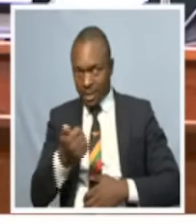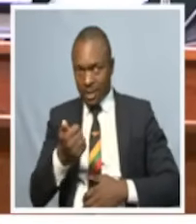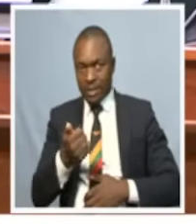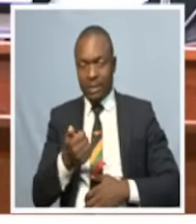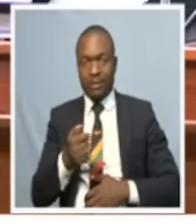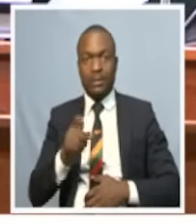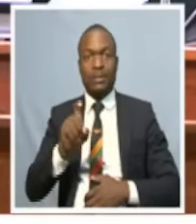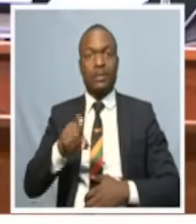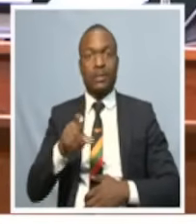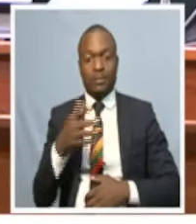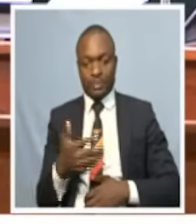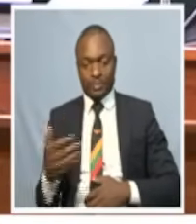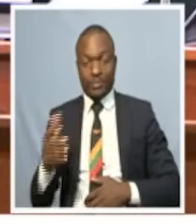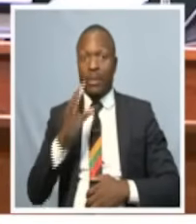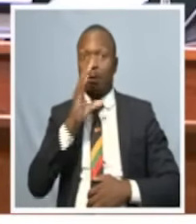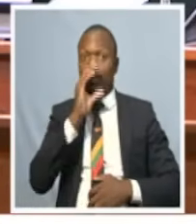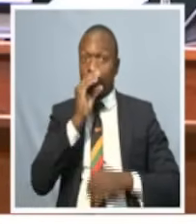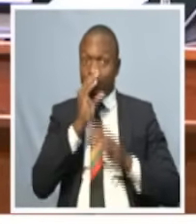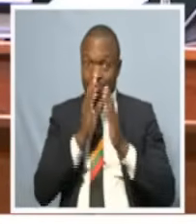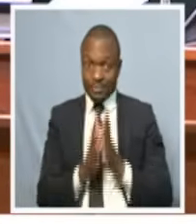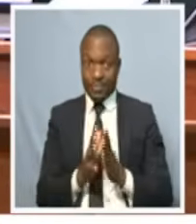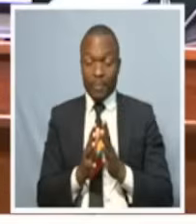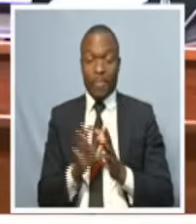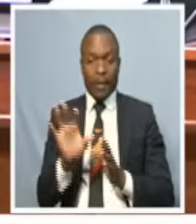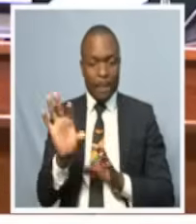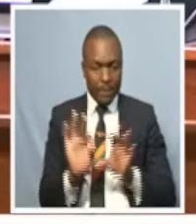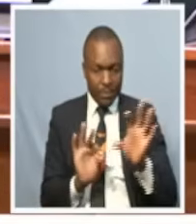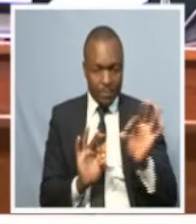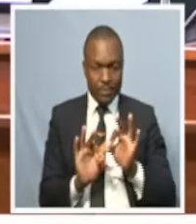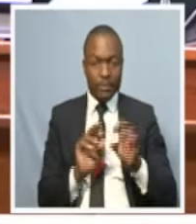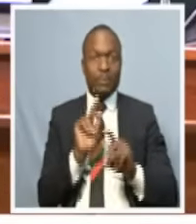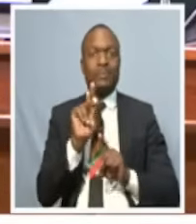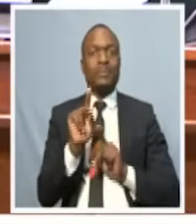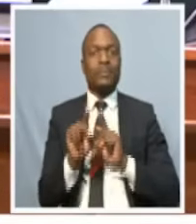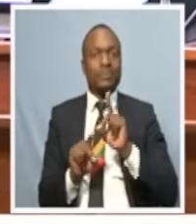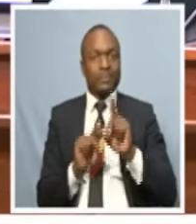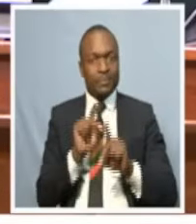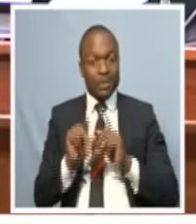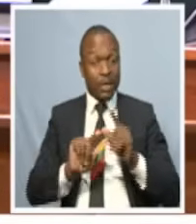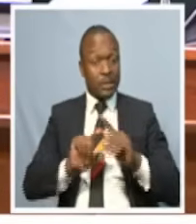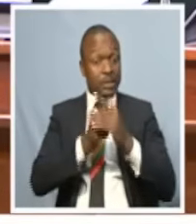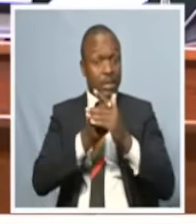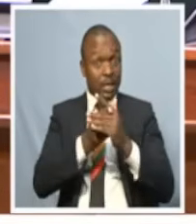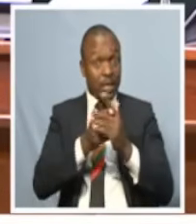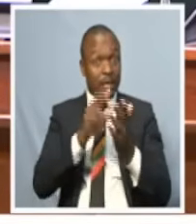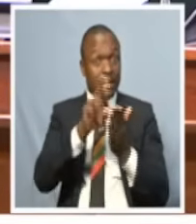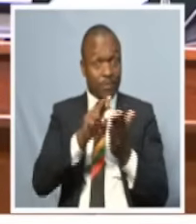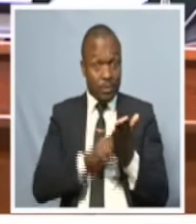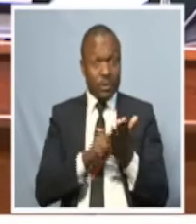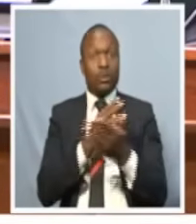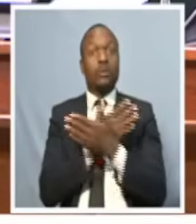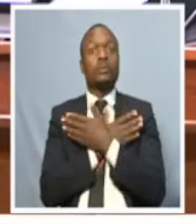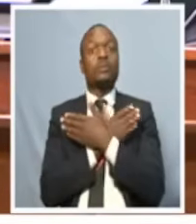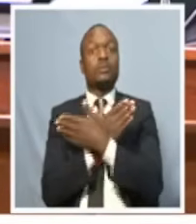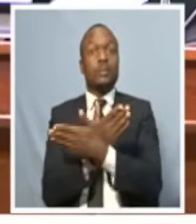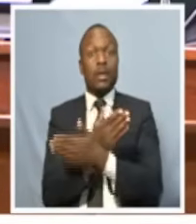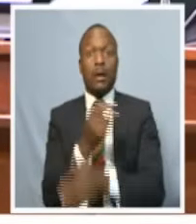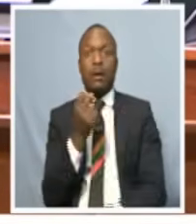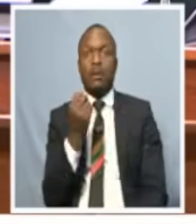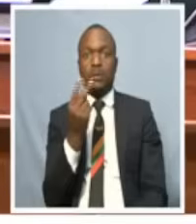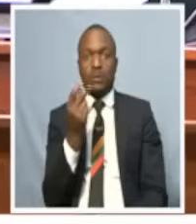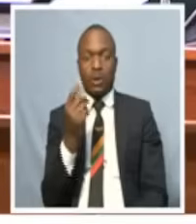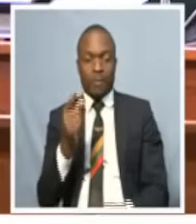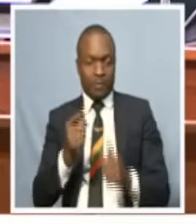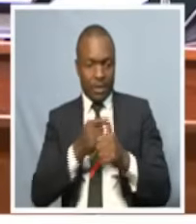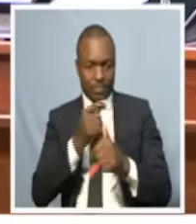requirements. Madam Speaker, the selected candidates commenced reporting on Sunday, 12th